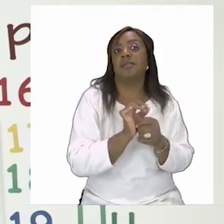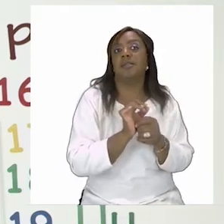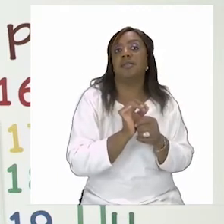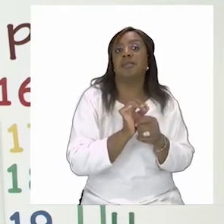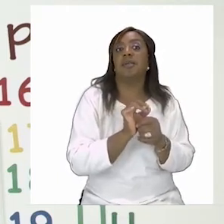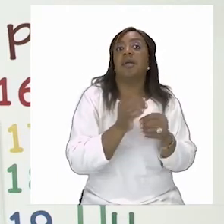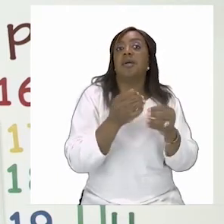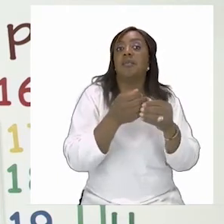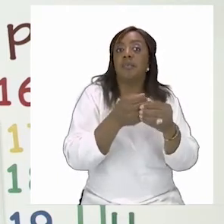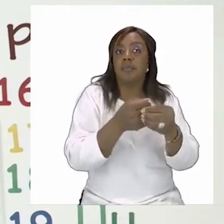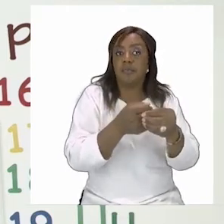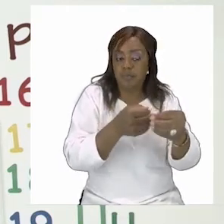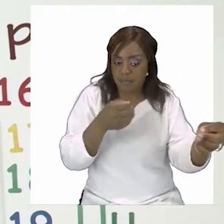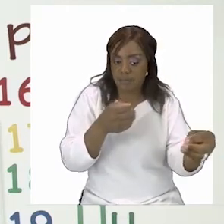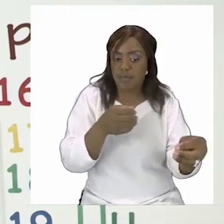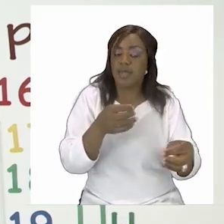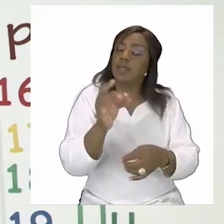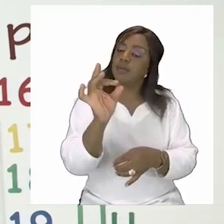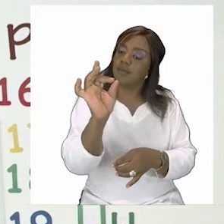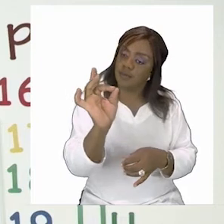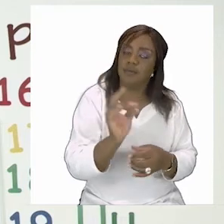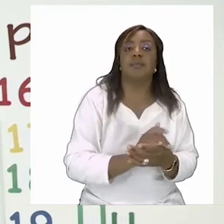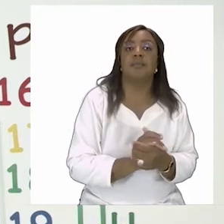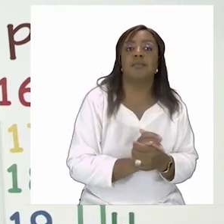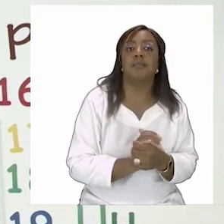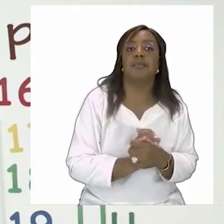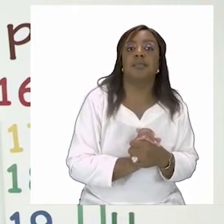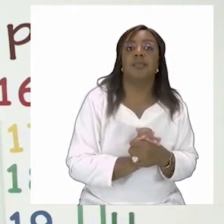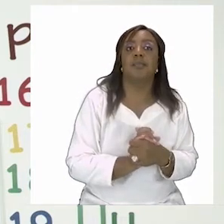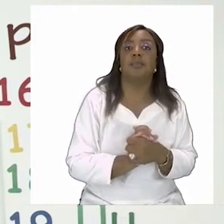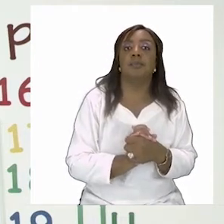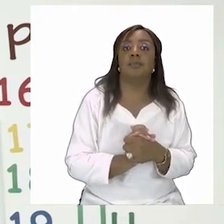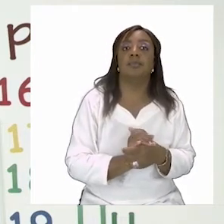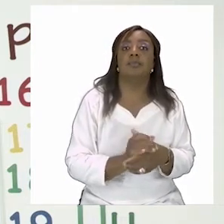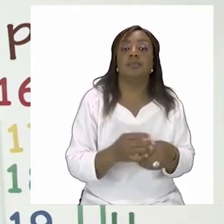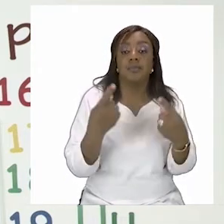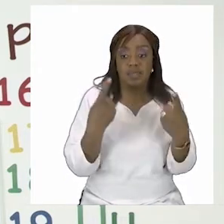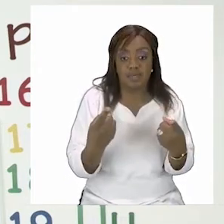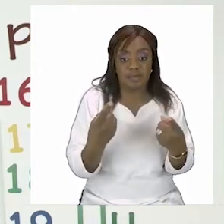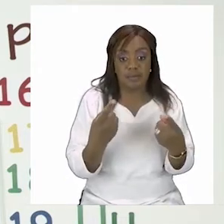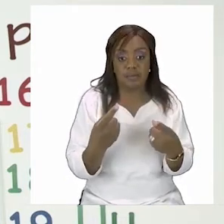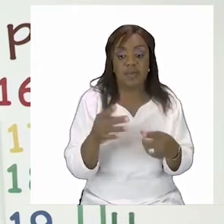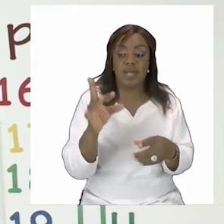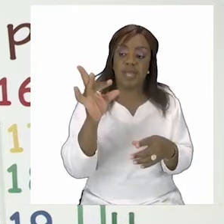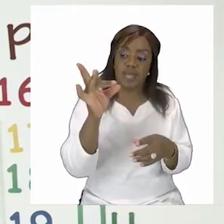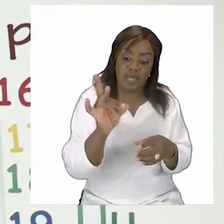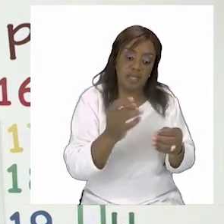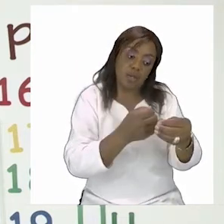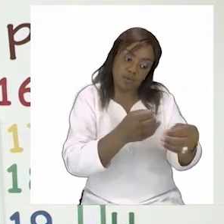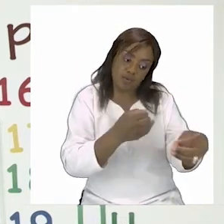9. 8 is in front of 9. So we say 8 is